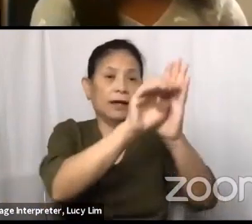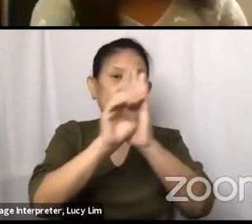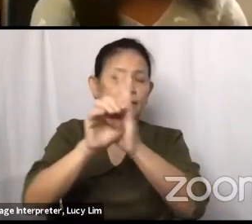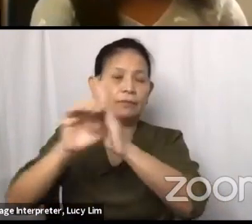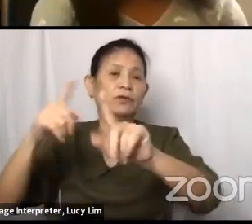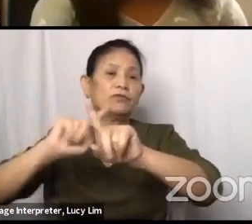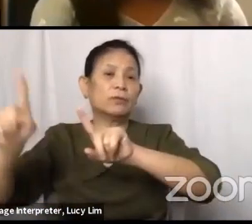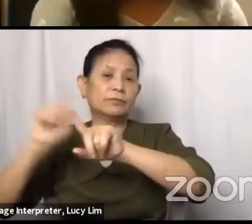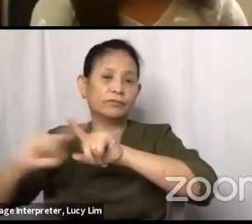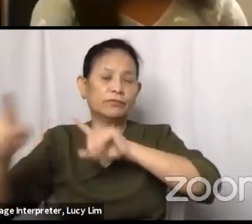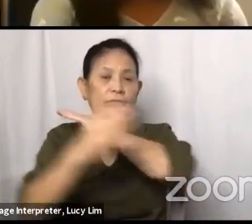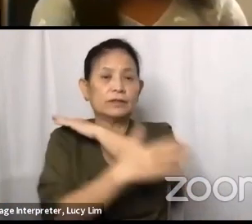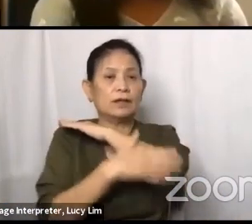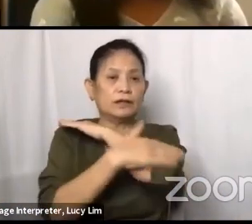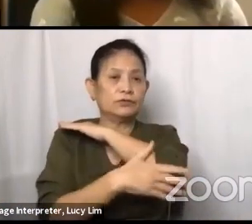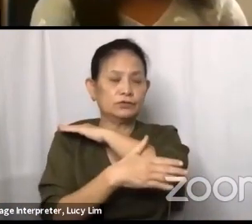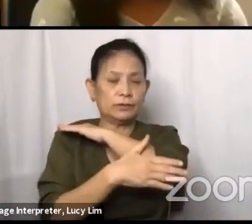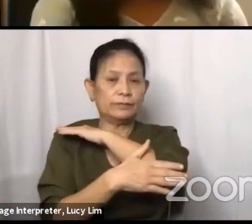countries?